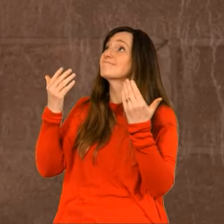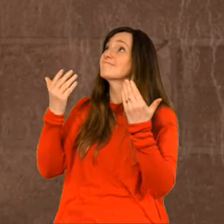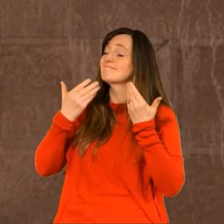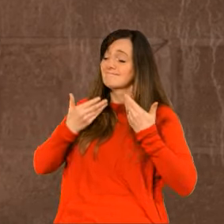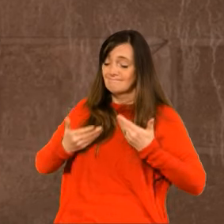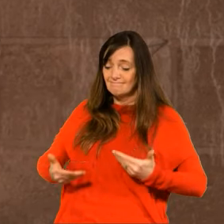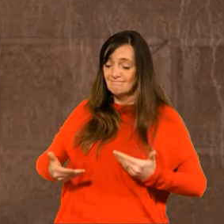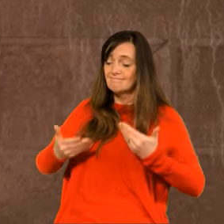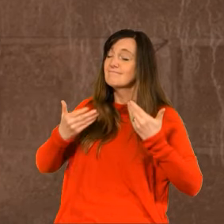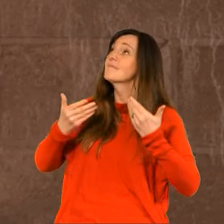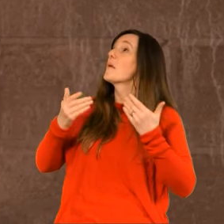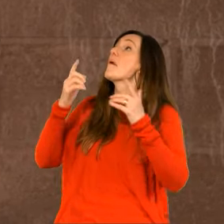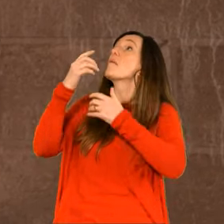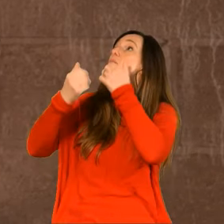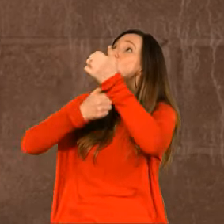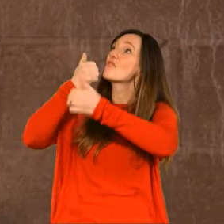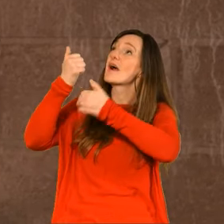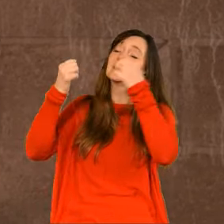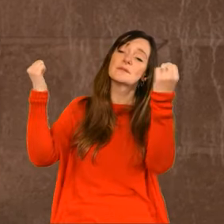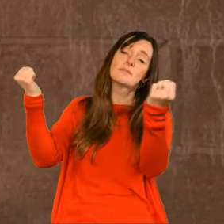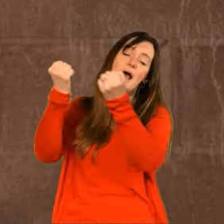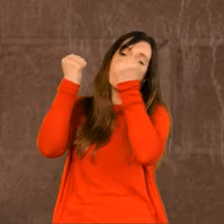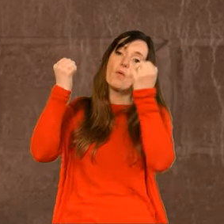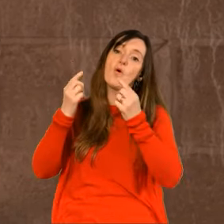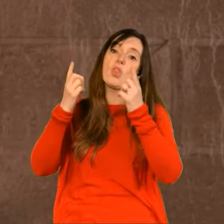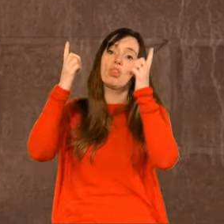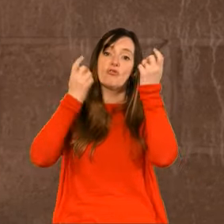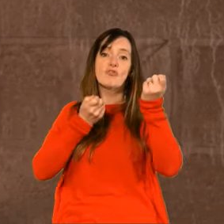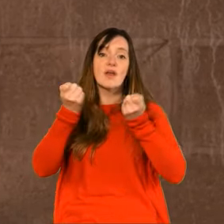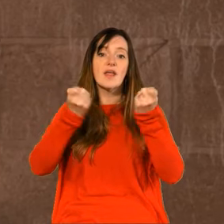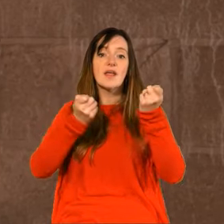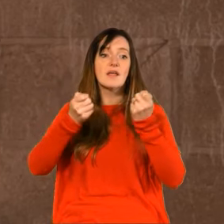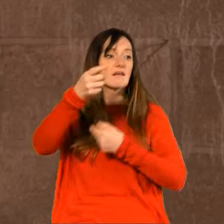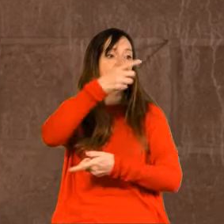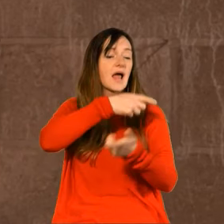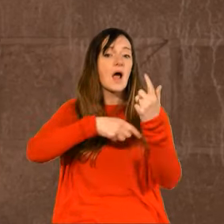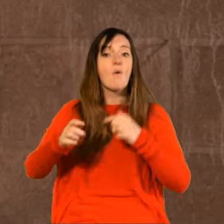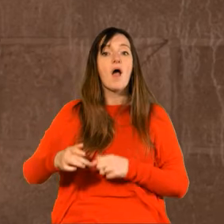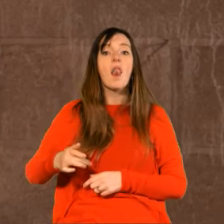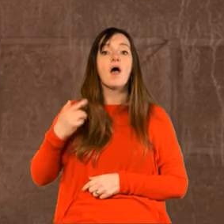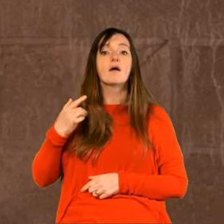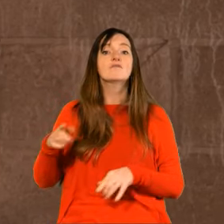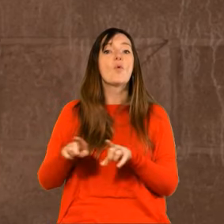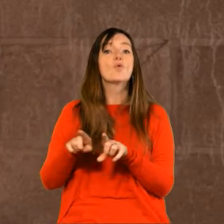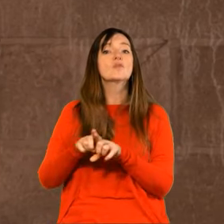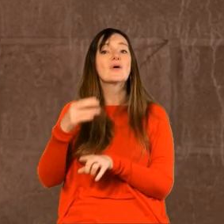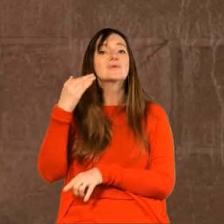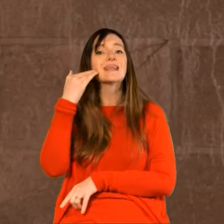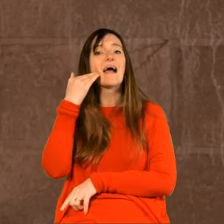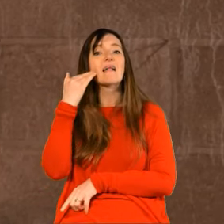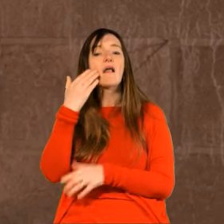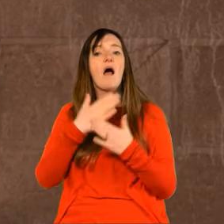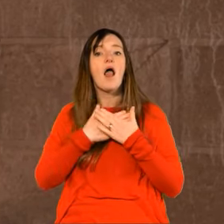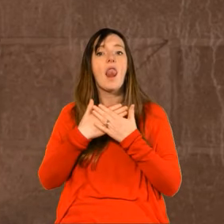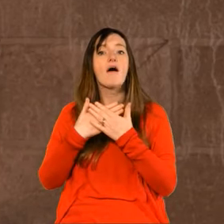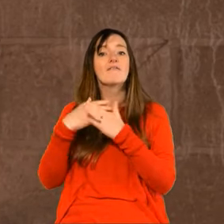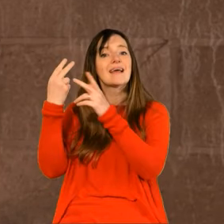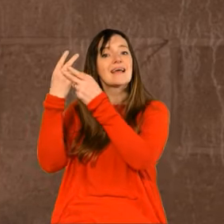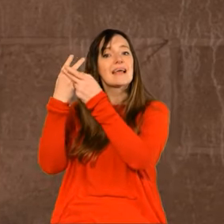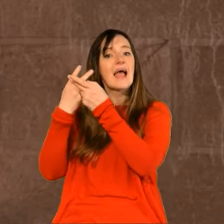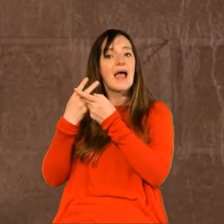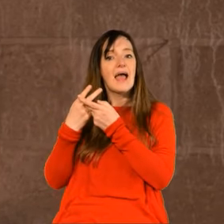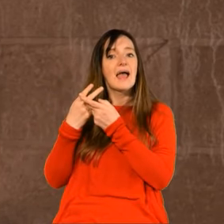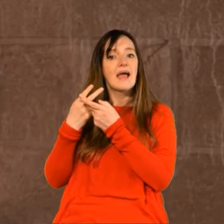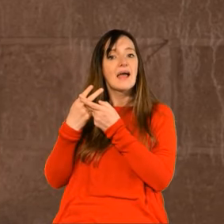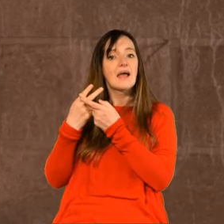your power and authority in our lives, but also your tender, loving care of us, your lost